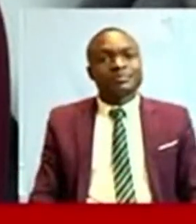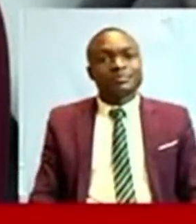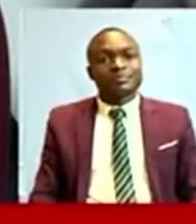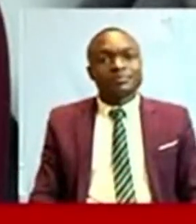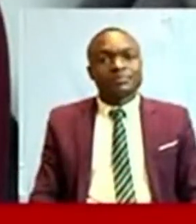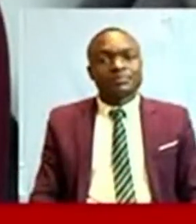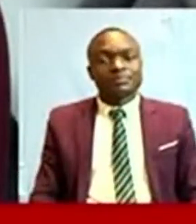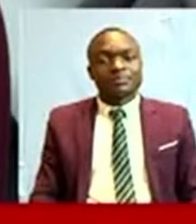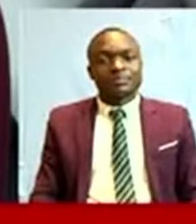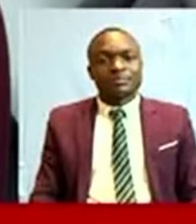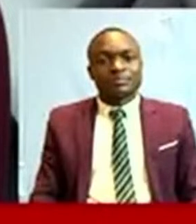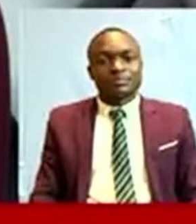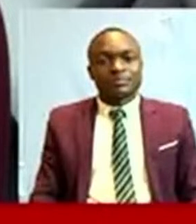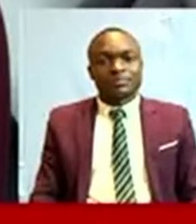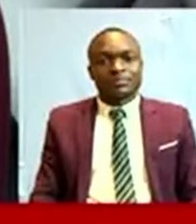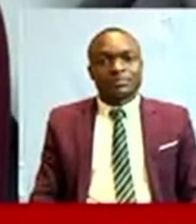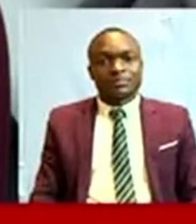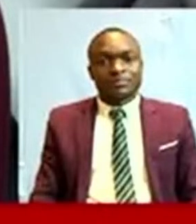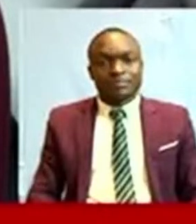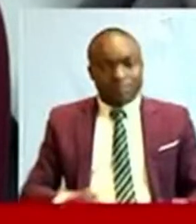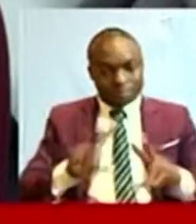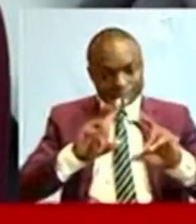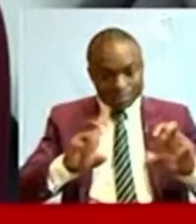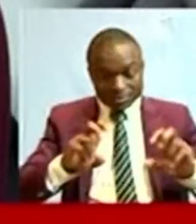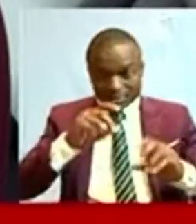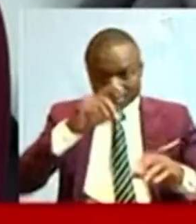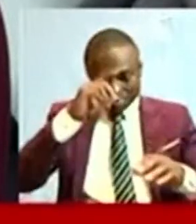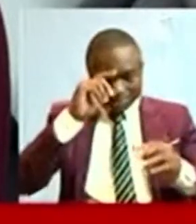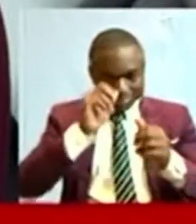decommissioning because of the radioactivity